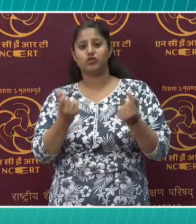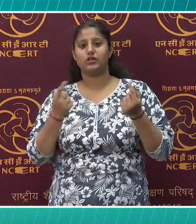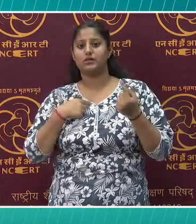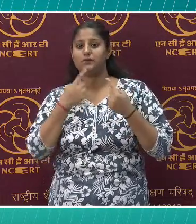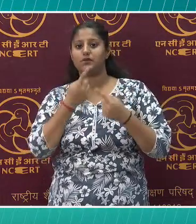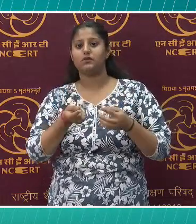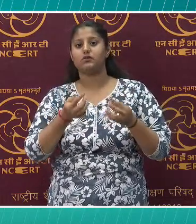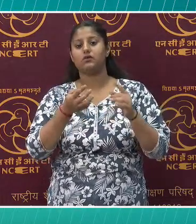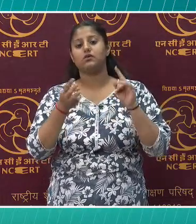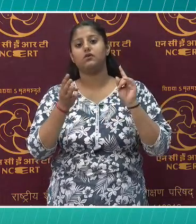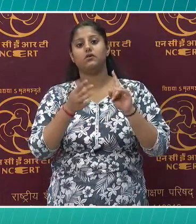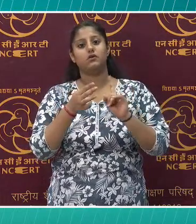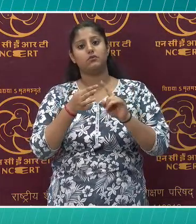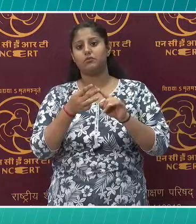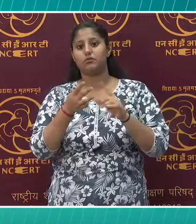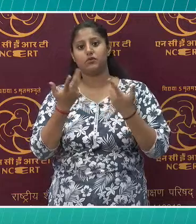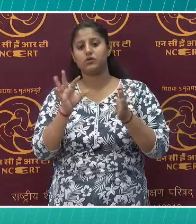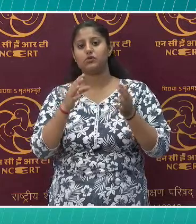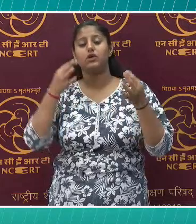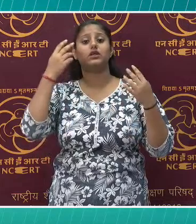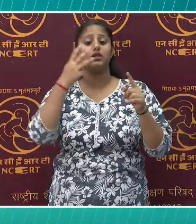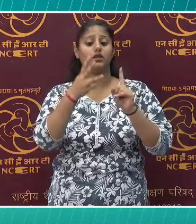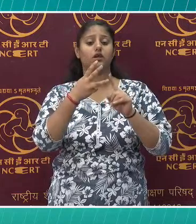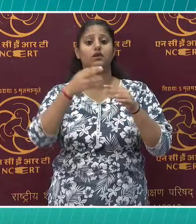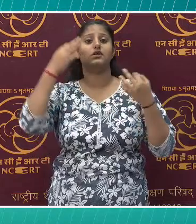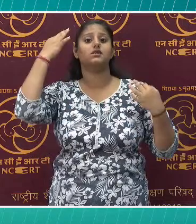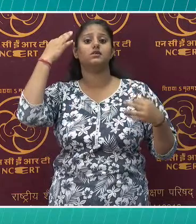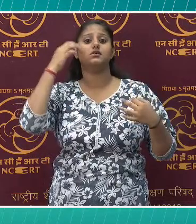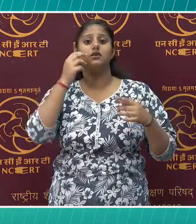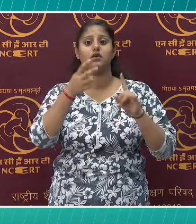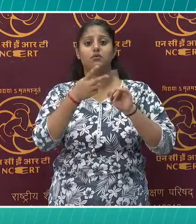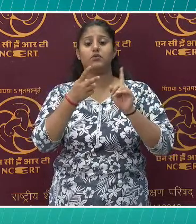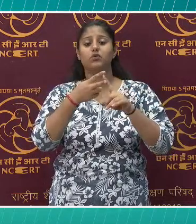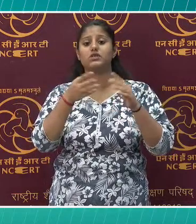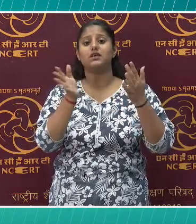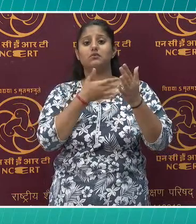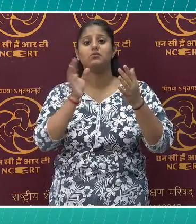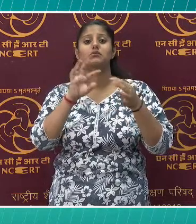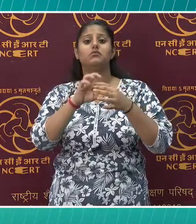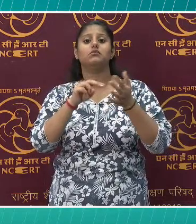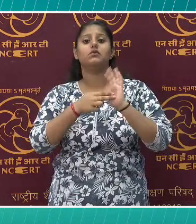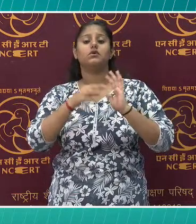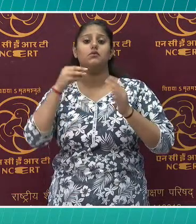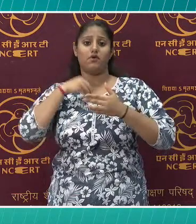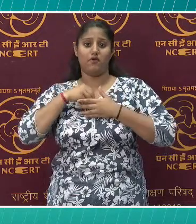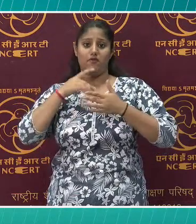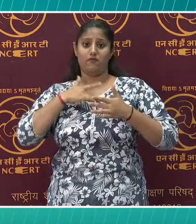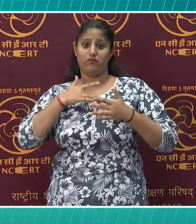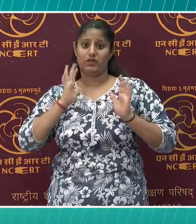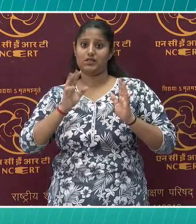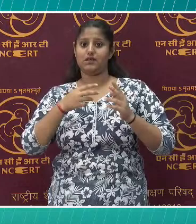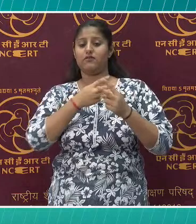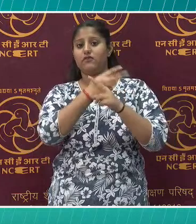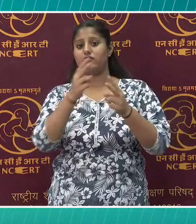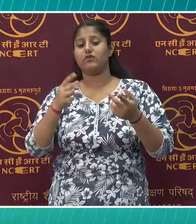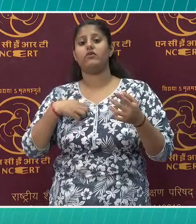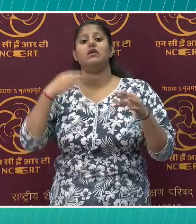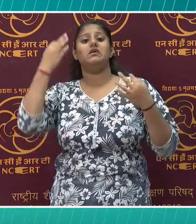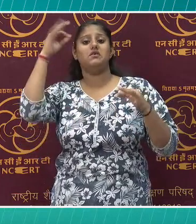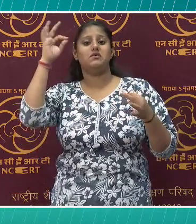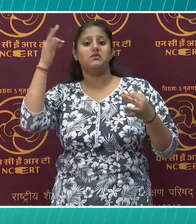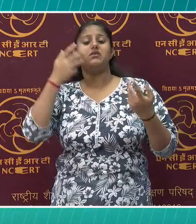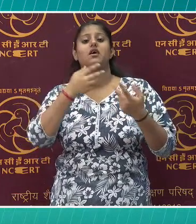through music and I'll connect it to dance. Sure. Music has emotion. Then it is a variety of folk music